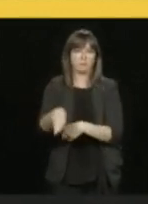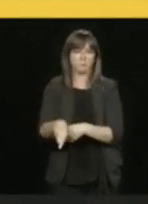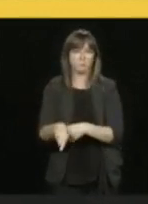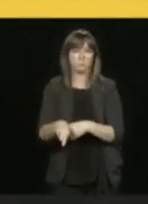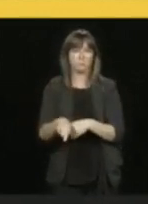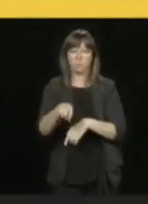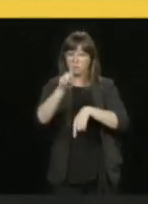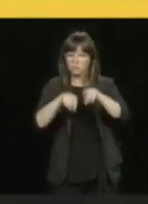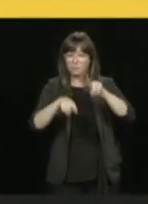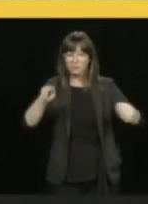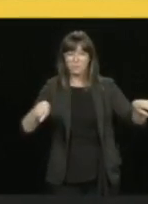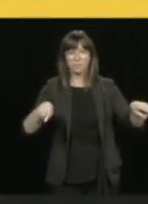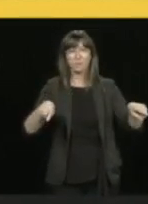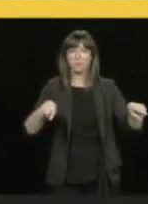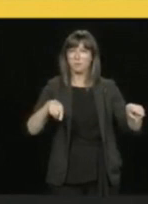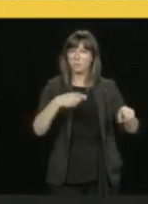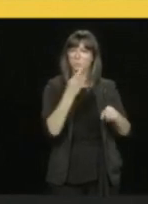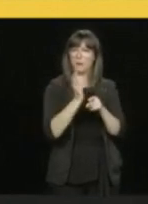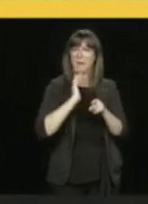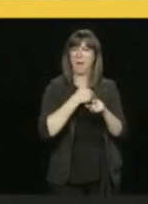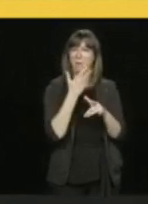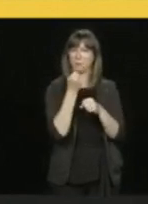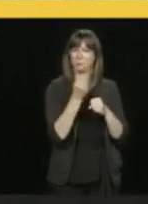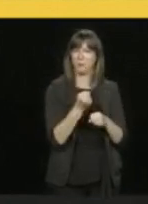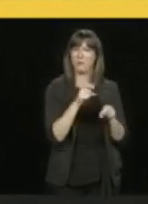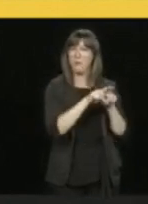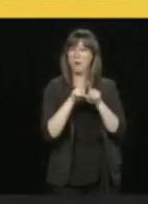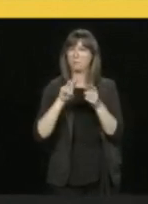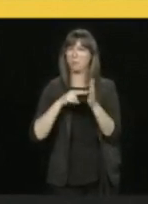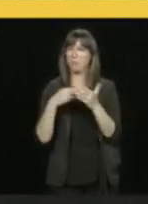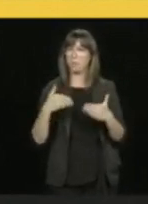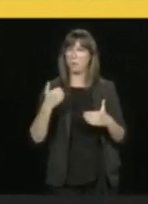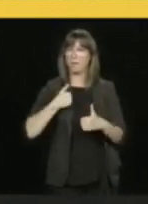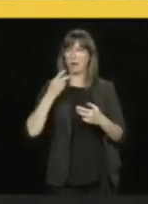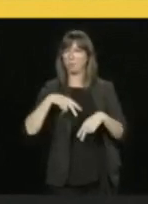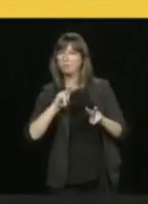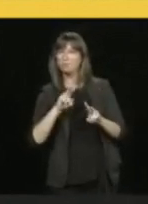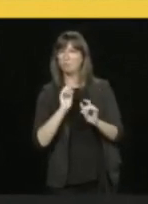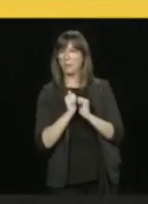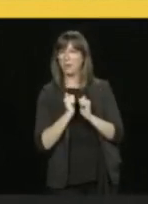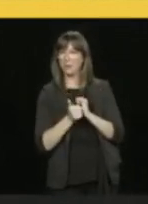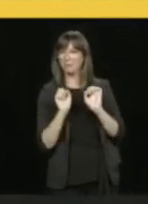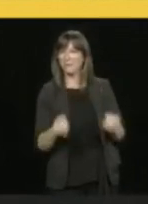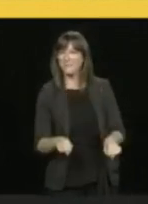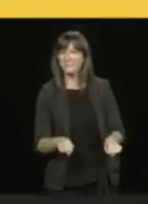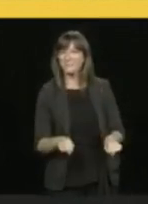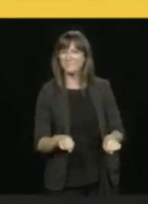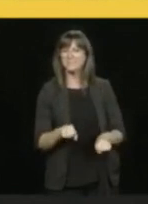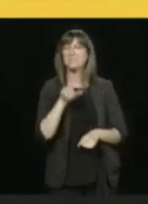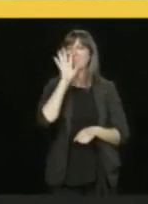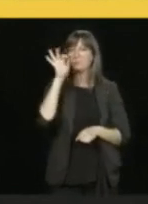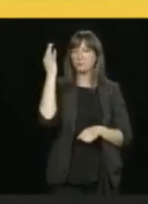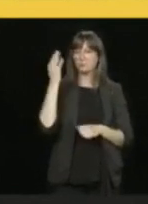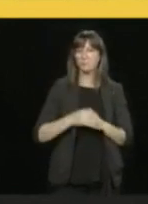not just our strength, it's our competitive edge. Nos différences nous enrichissent. Our differences enrich